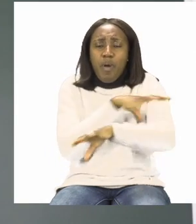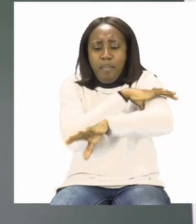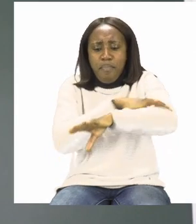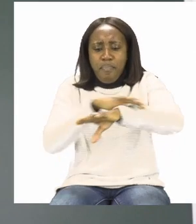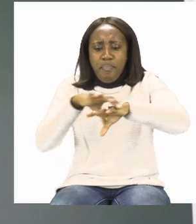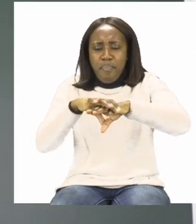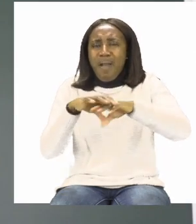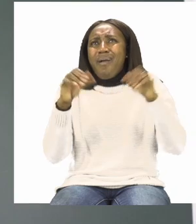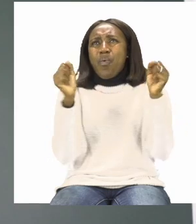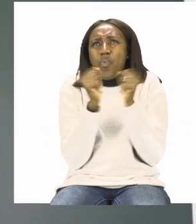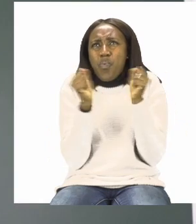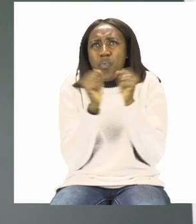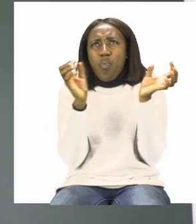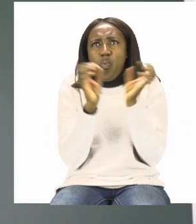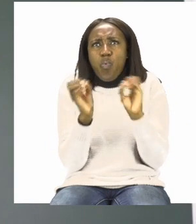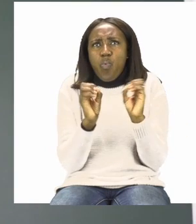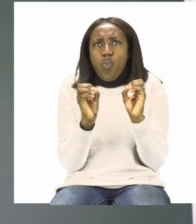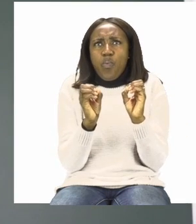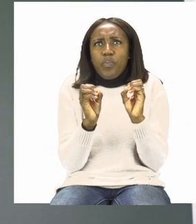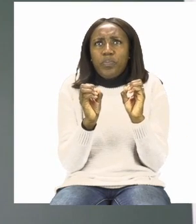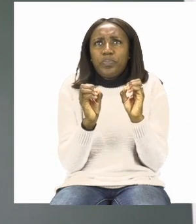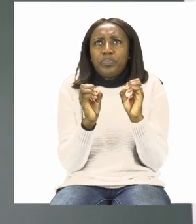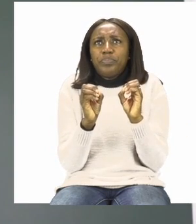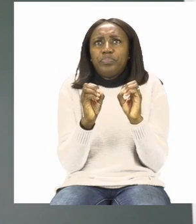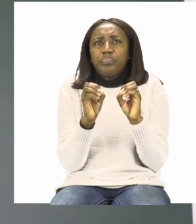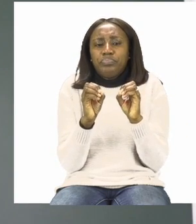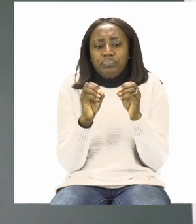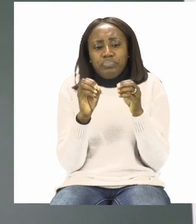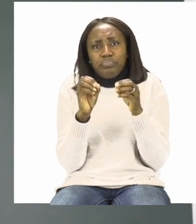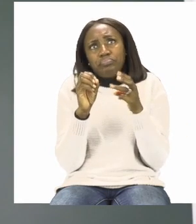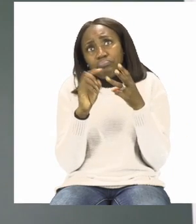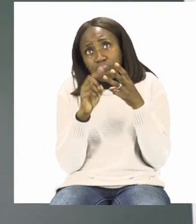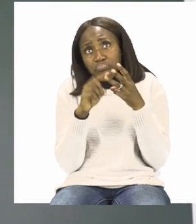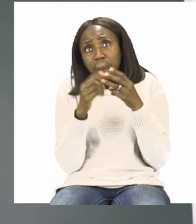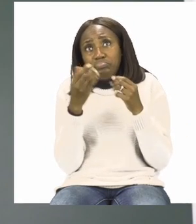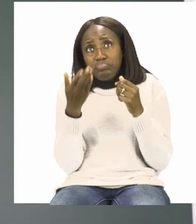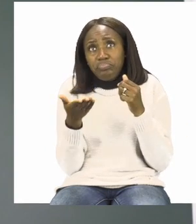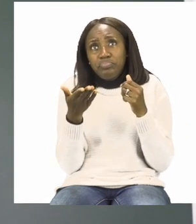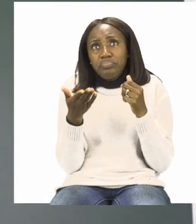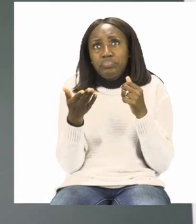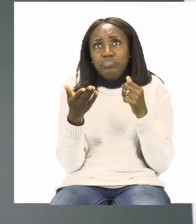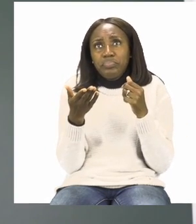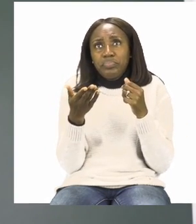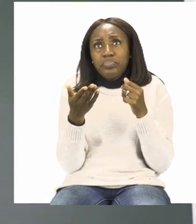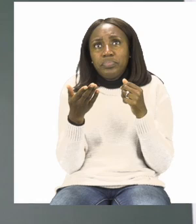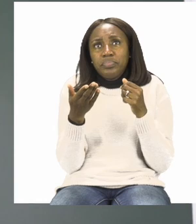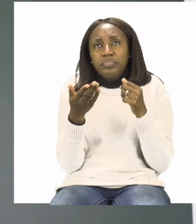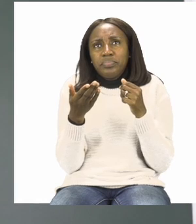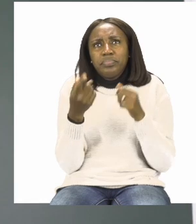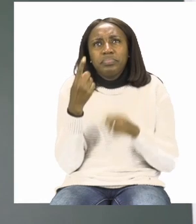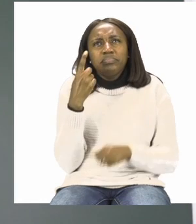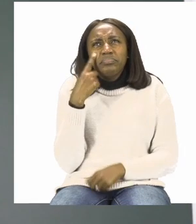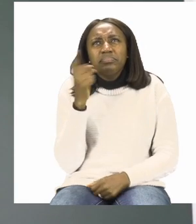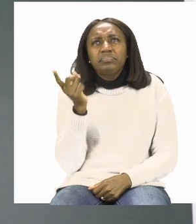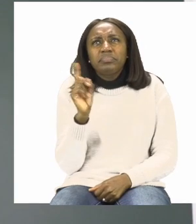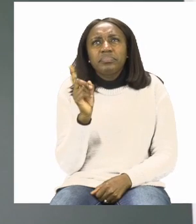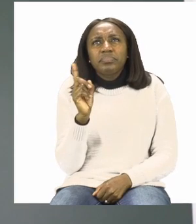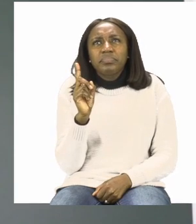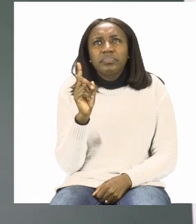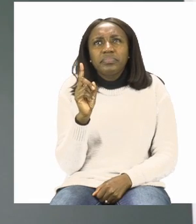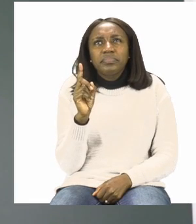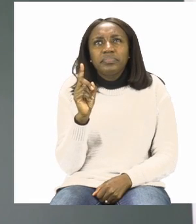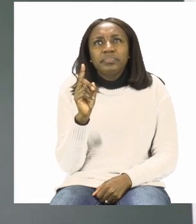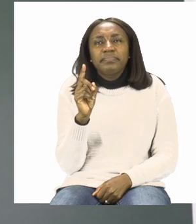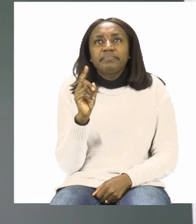cold weather. In our next picture, what do you see here?